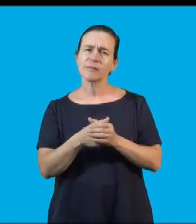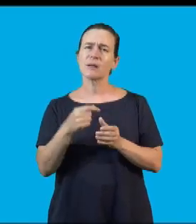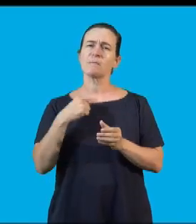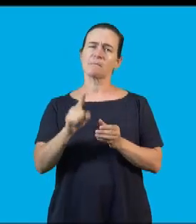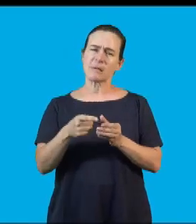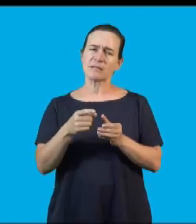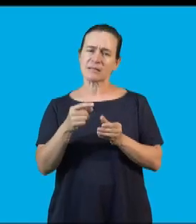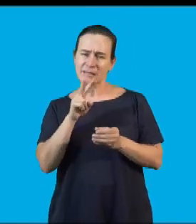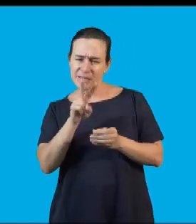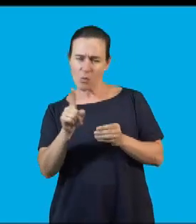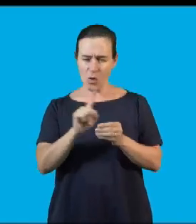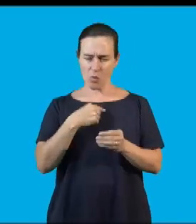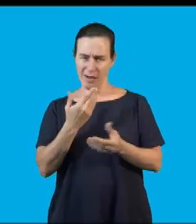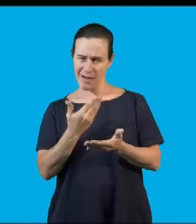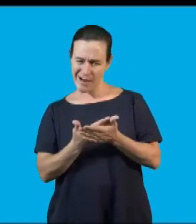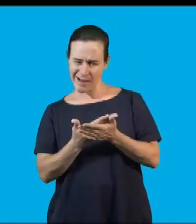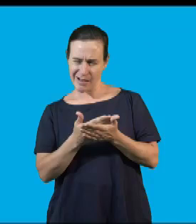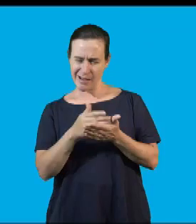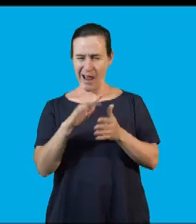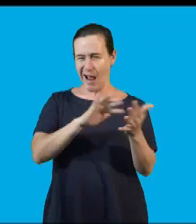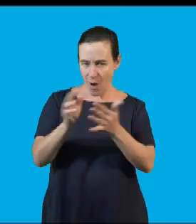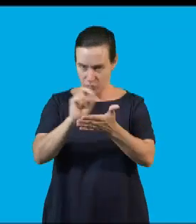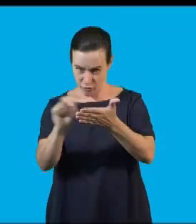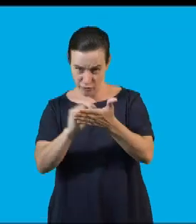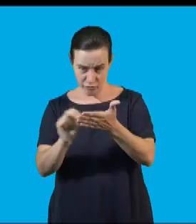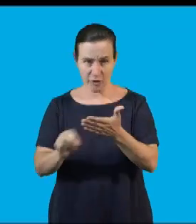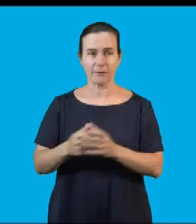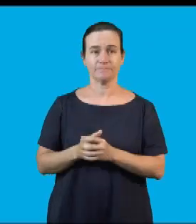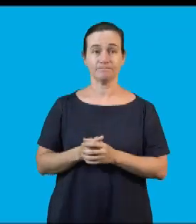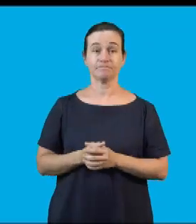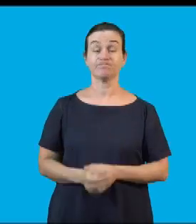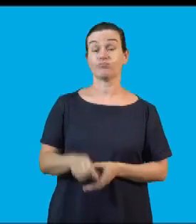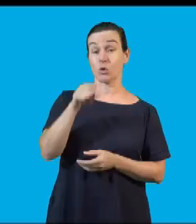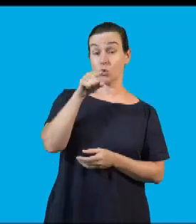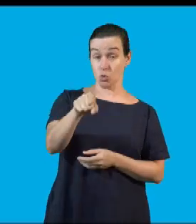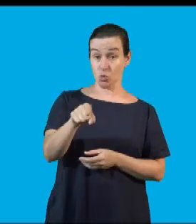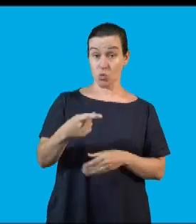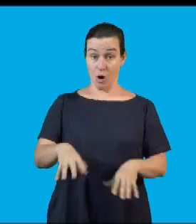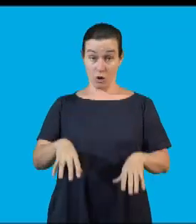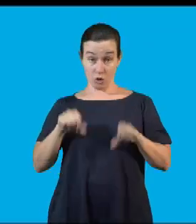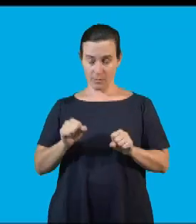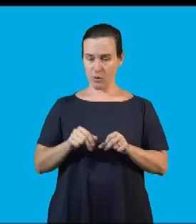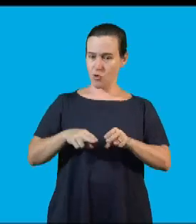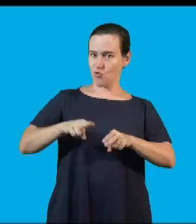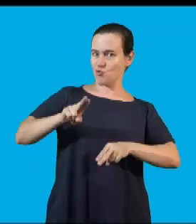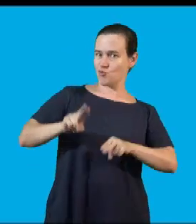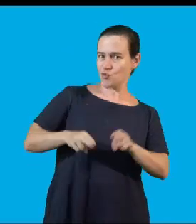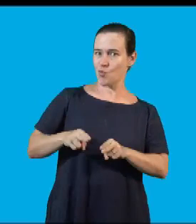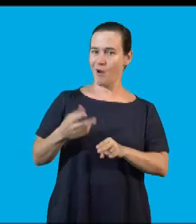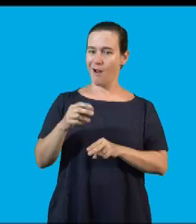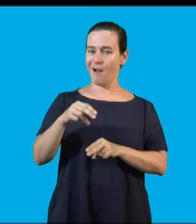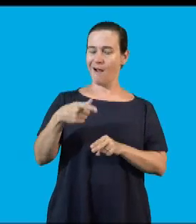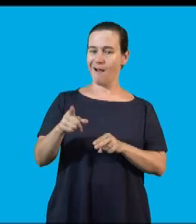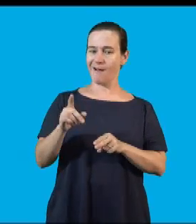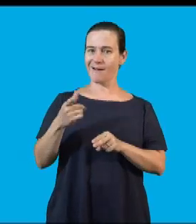format and stylistic features. You have just adopted a new pet.